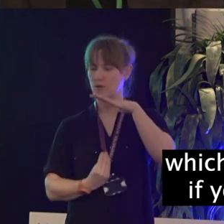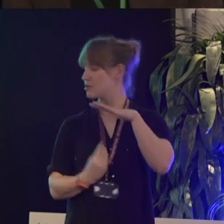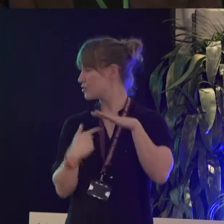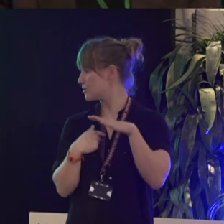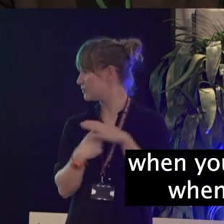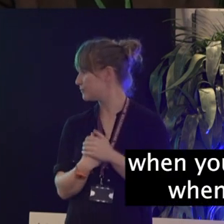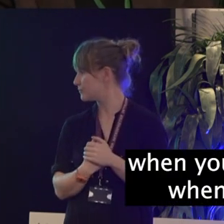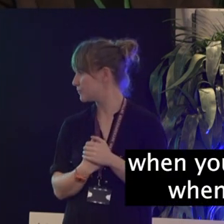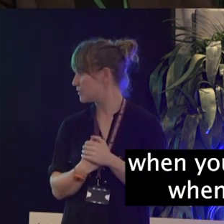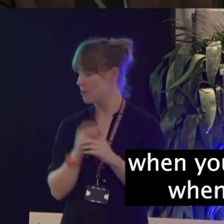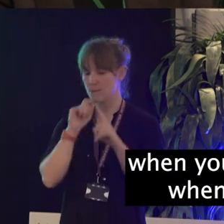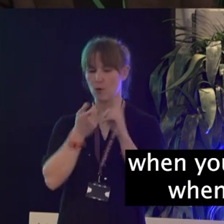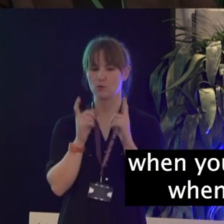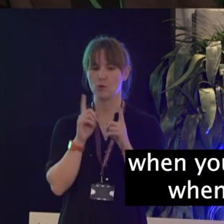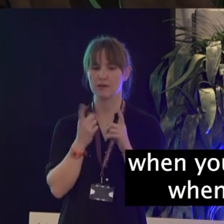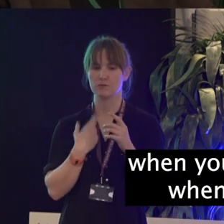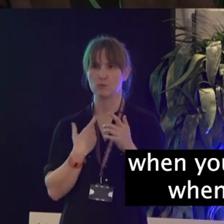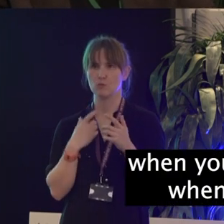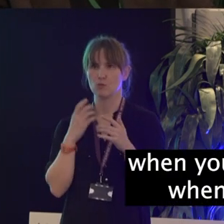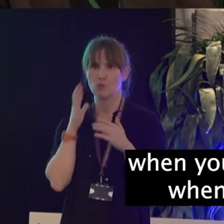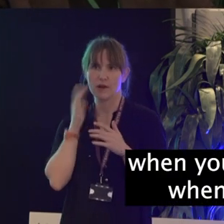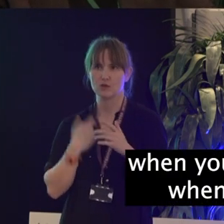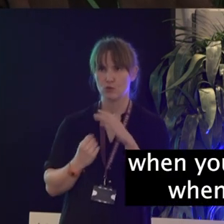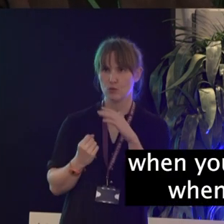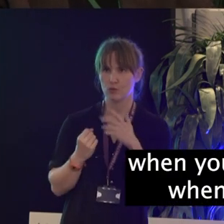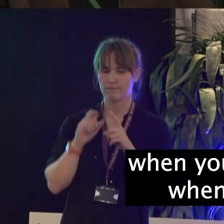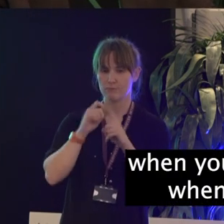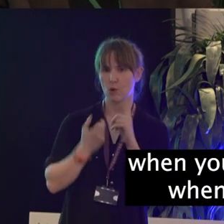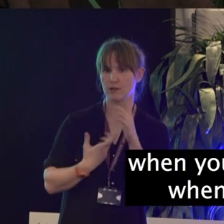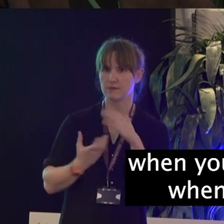it, when you experience art, there is a moment when